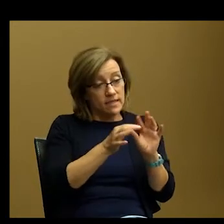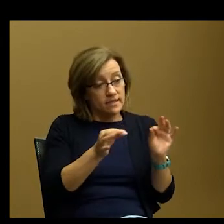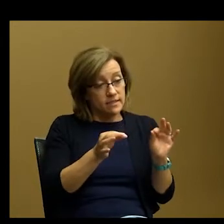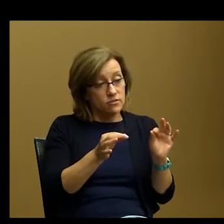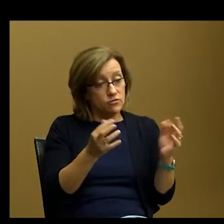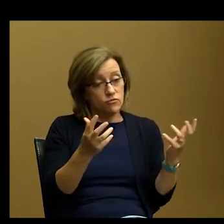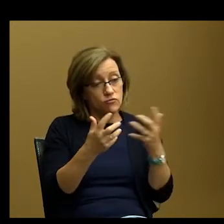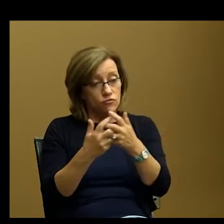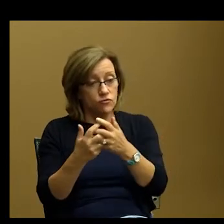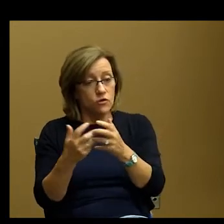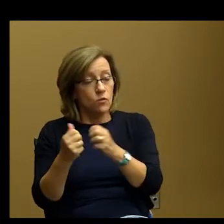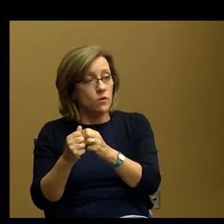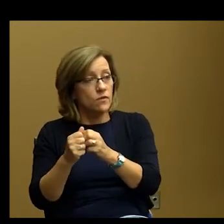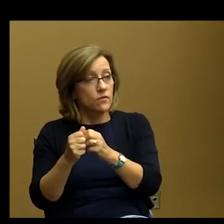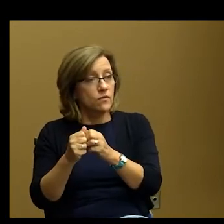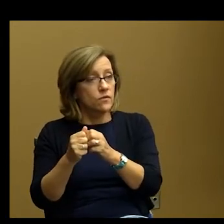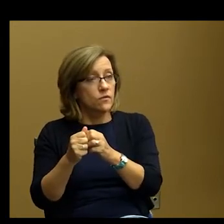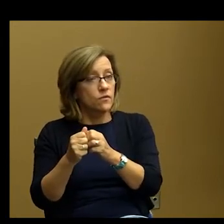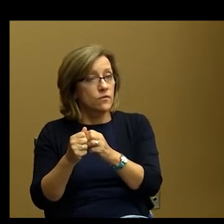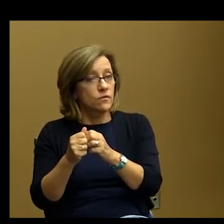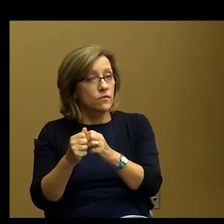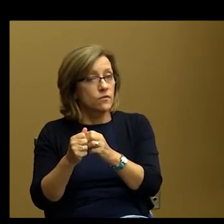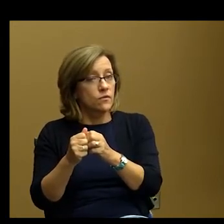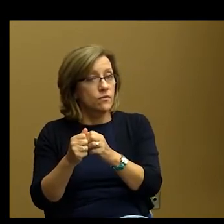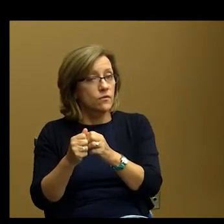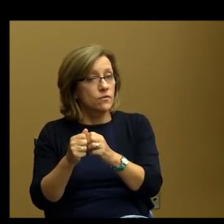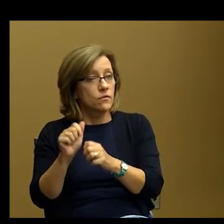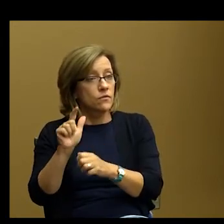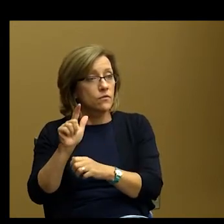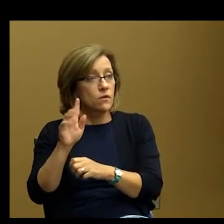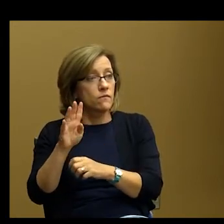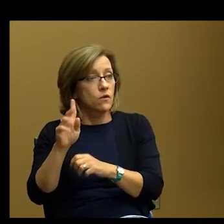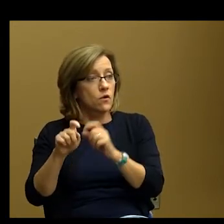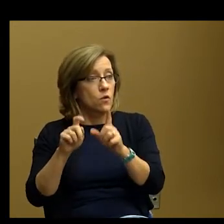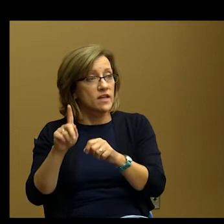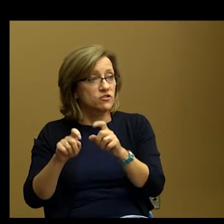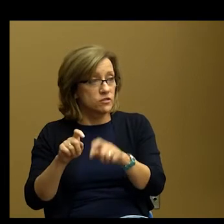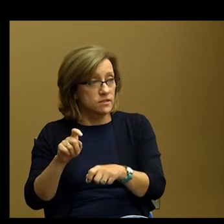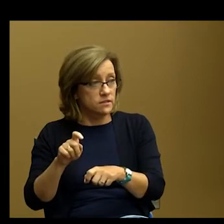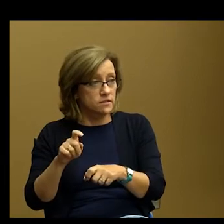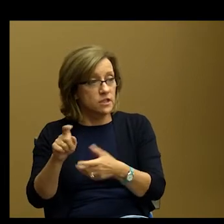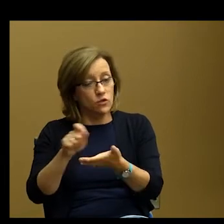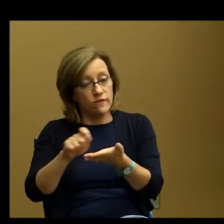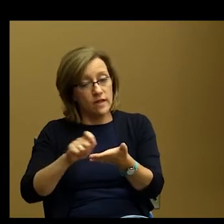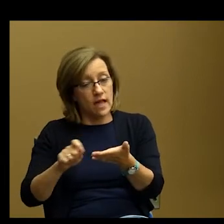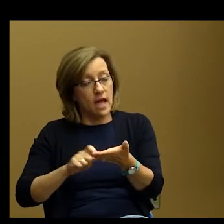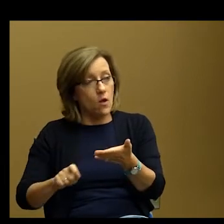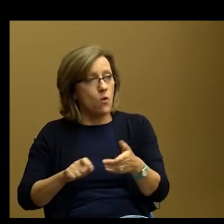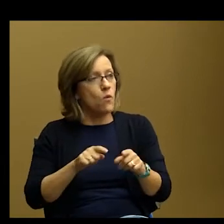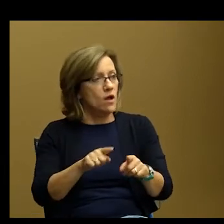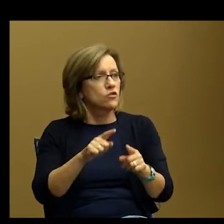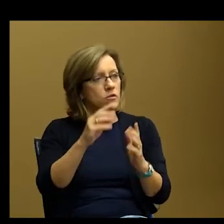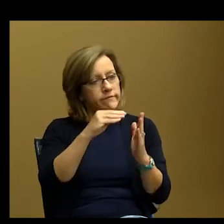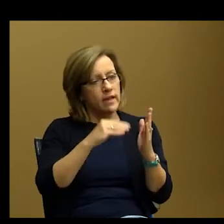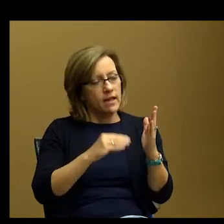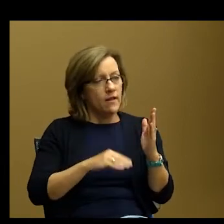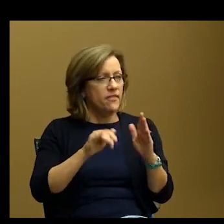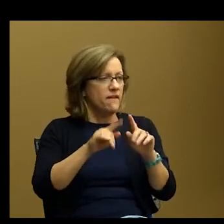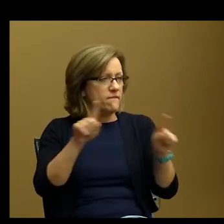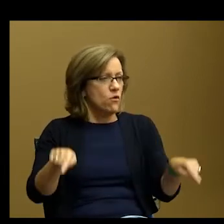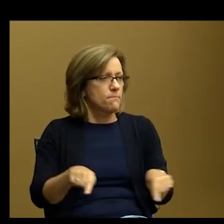the 24 questions that you answer as you complete the matrix. So you're